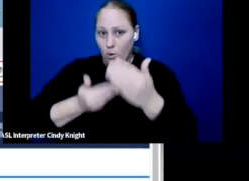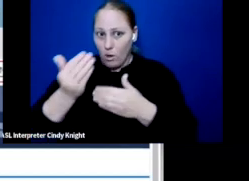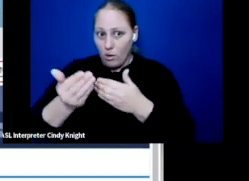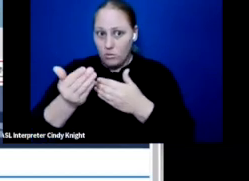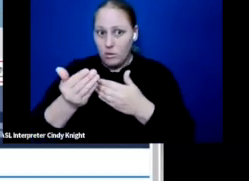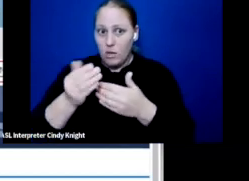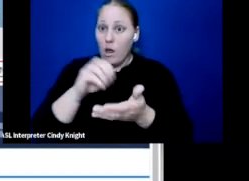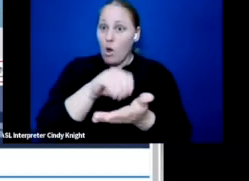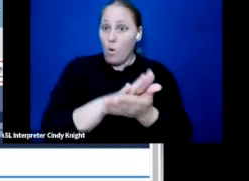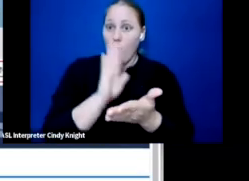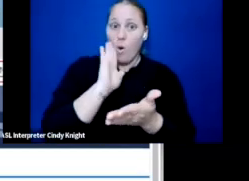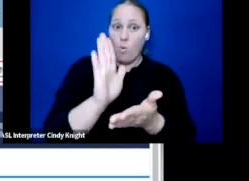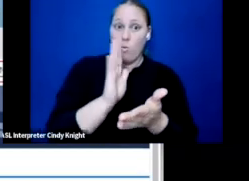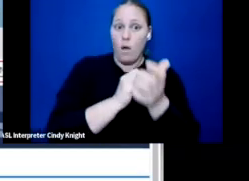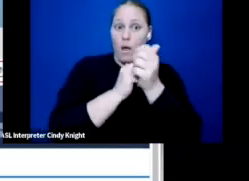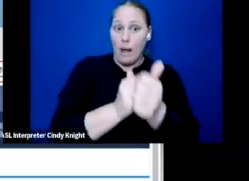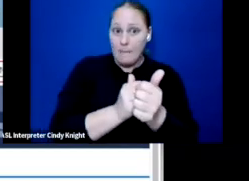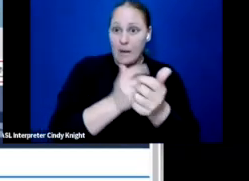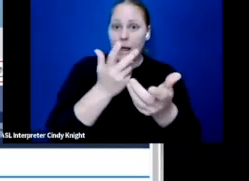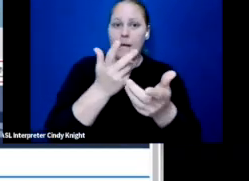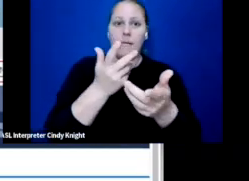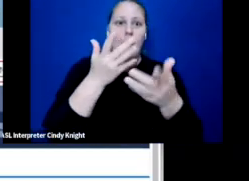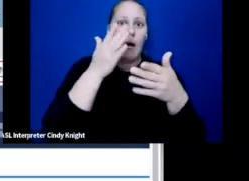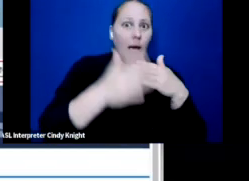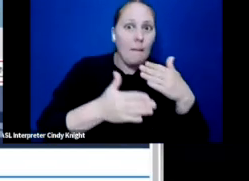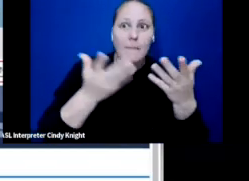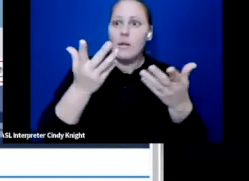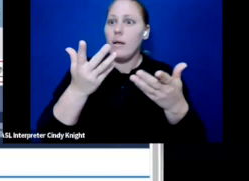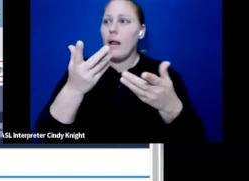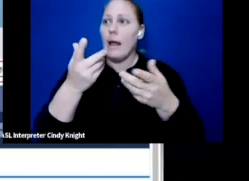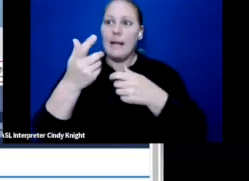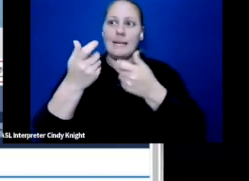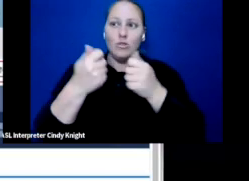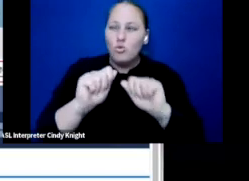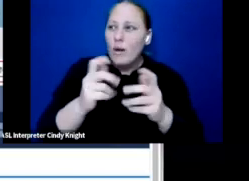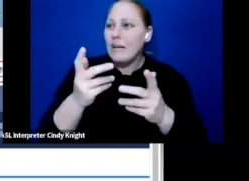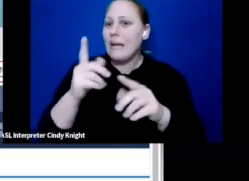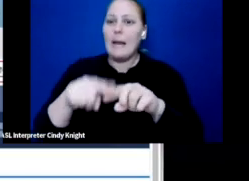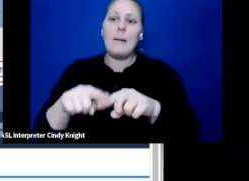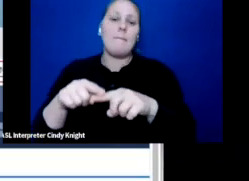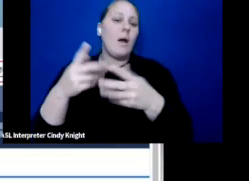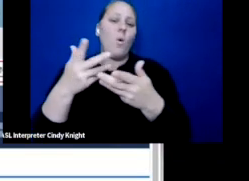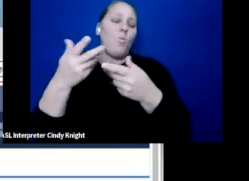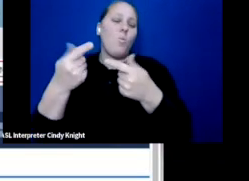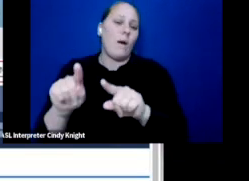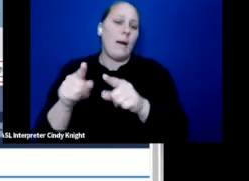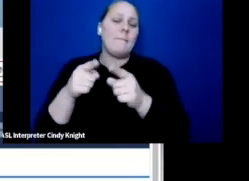the records will either be updated with a status of attempted or completed depending on the outcome of the call. So opening up a follow-up record,